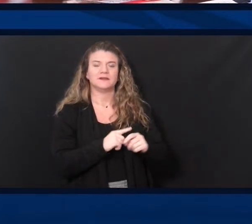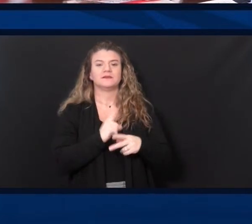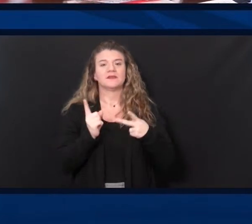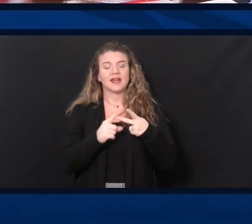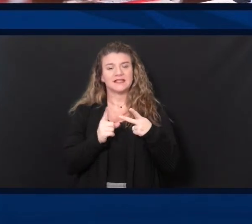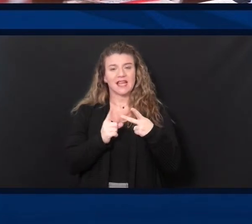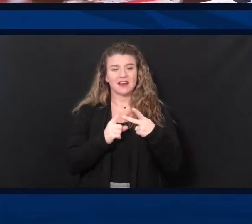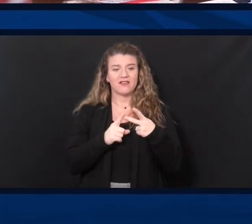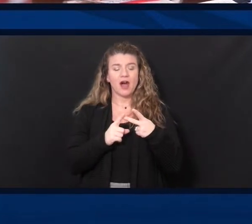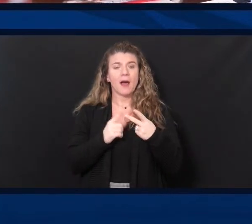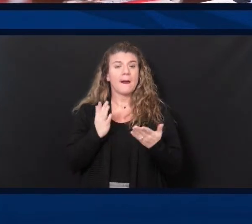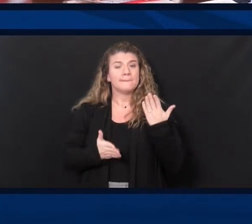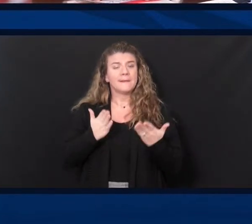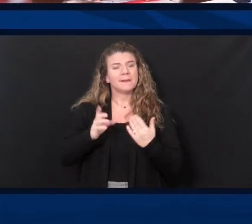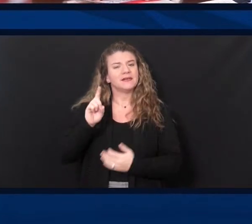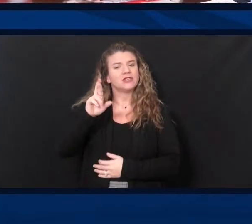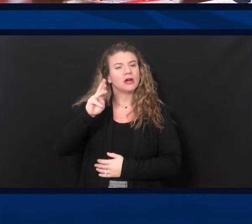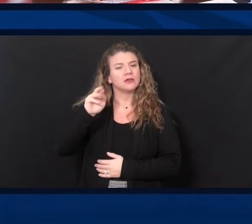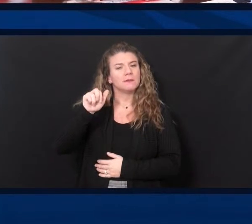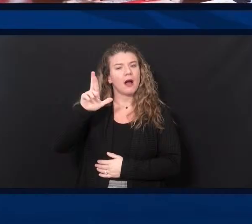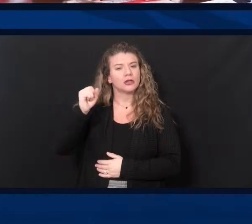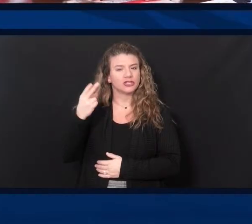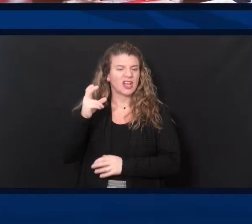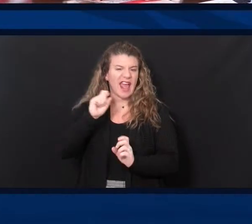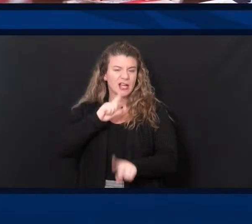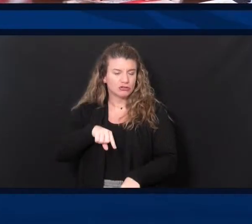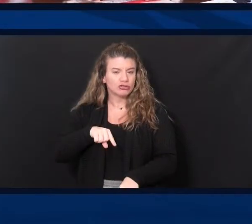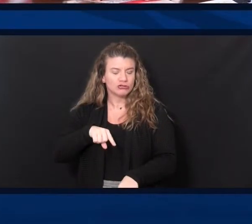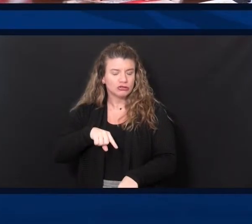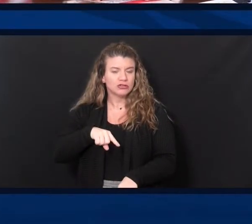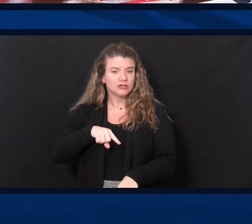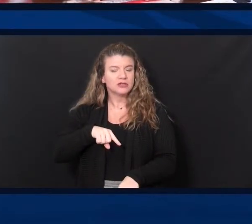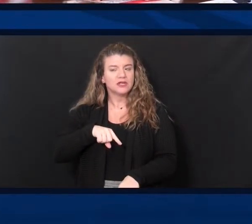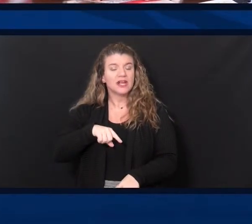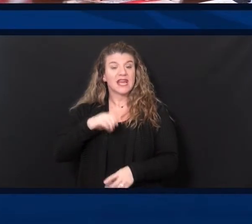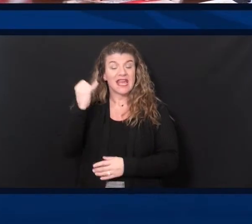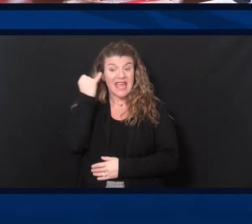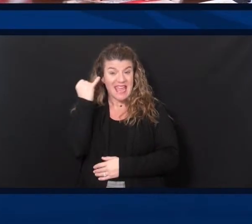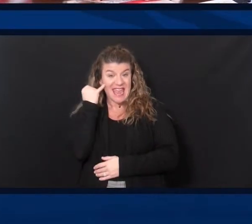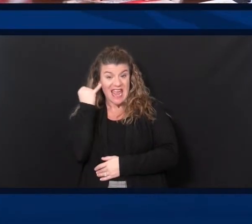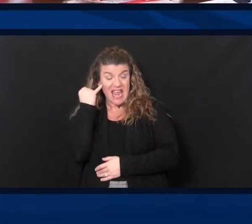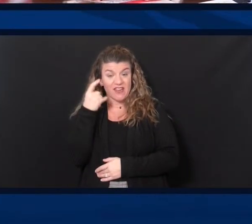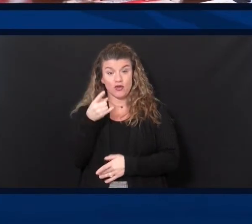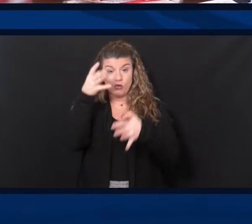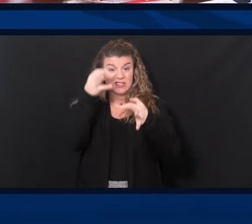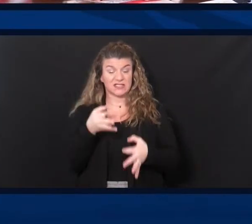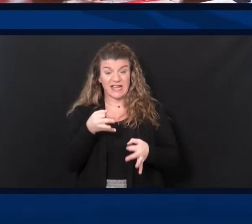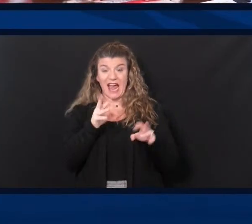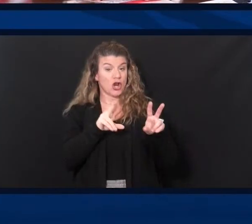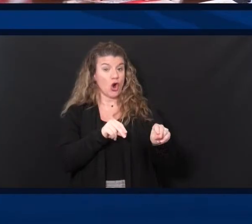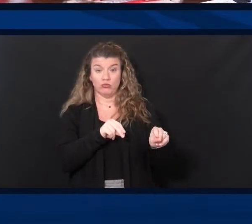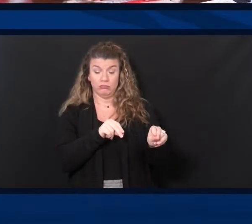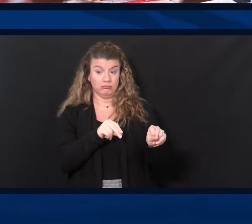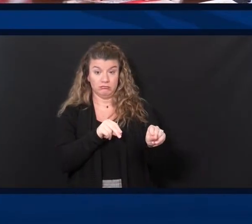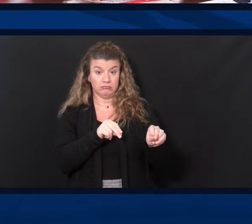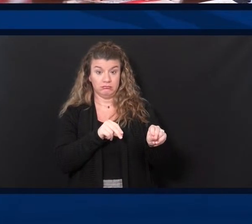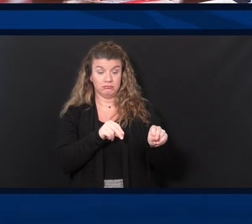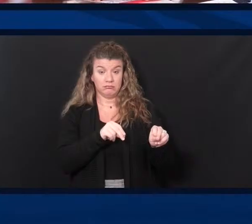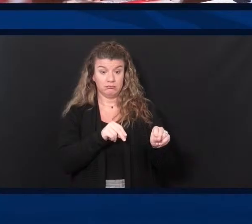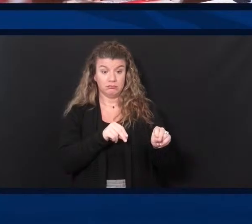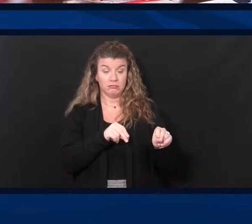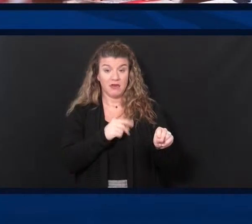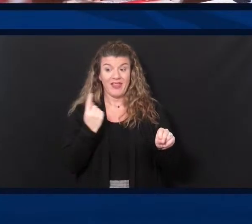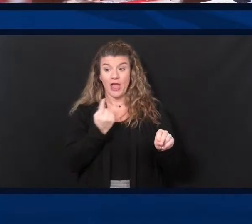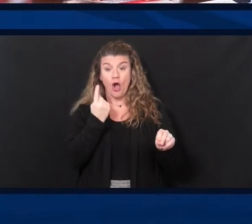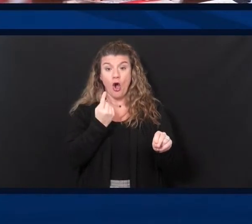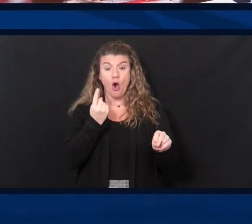finally, maybe a Dr. Marsh question. If you do not get vaccinated, am I reading this right? The only way